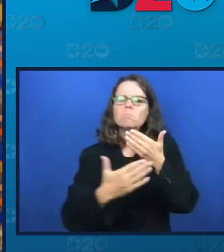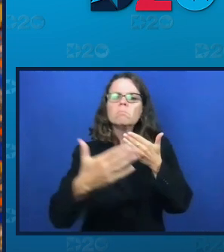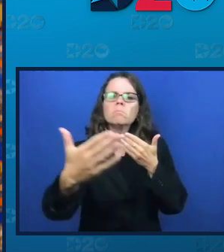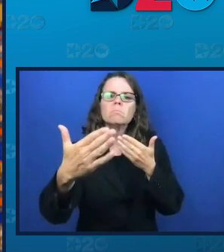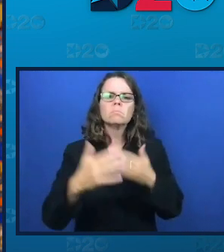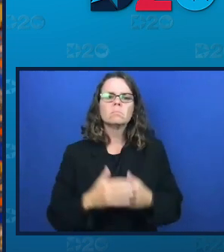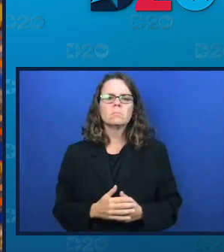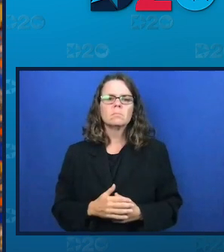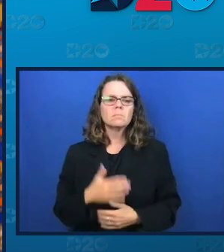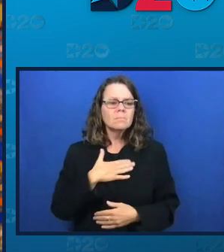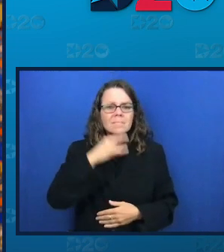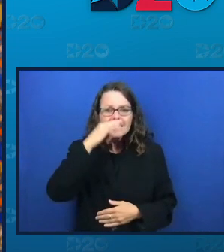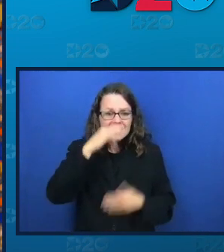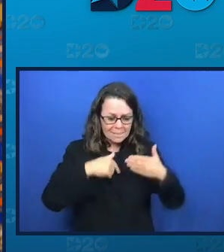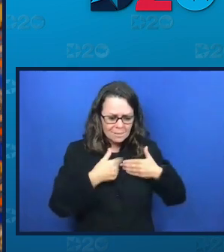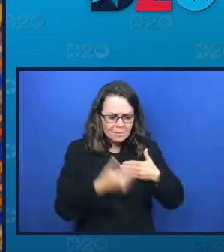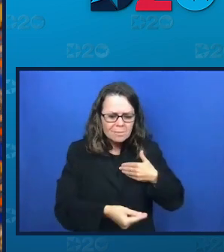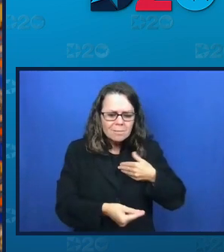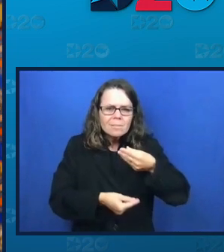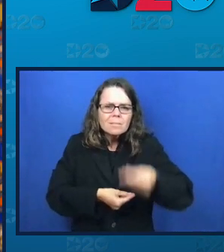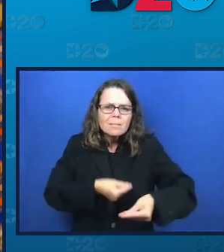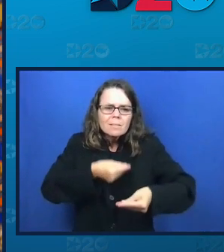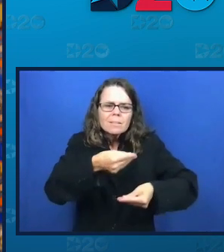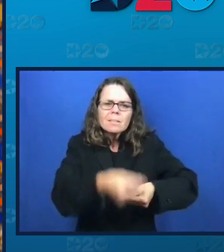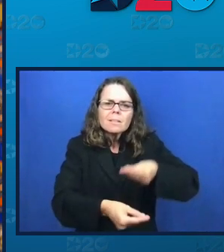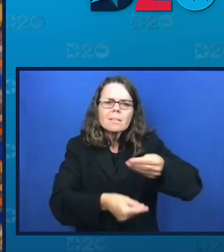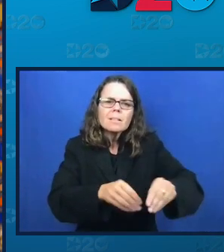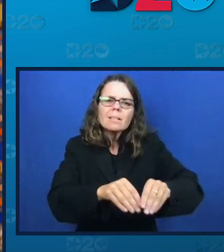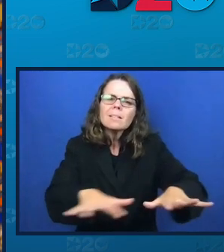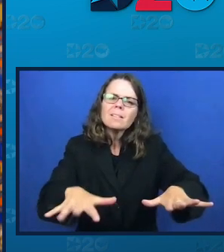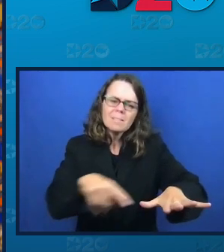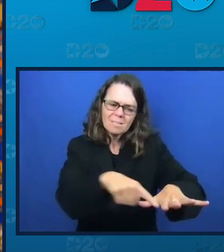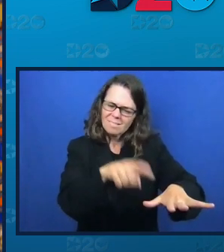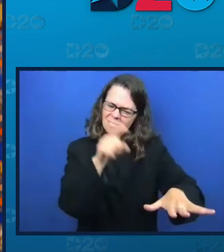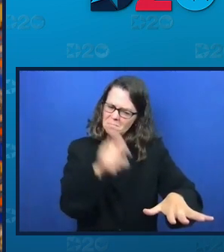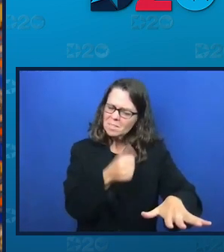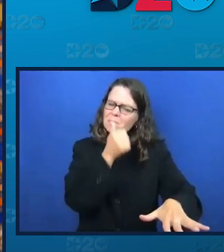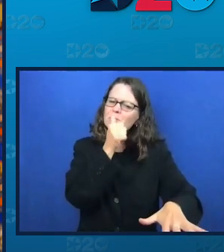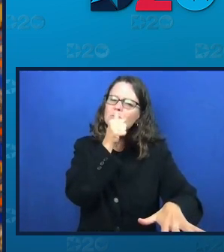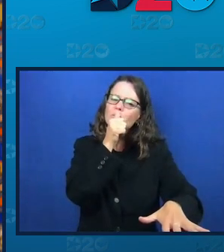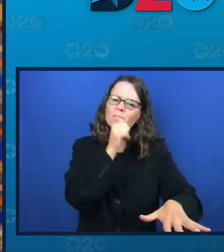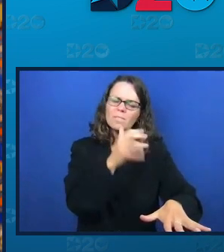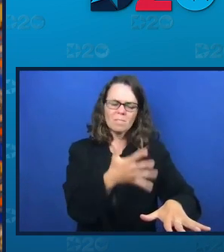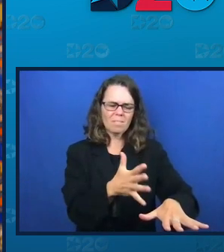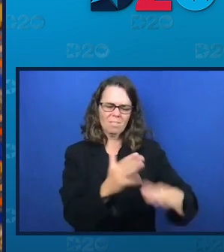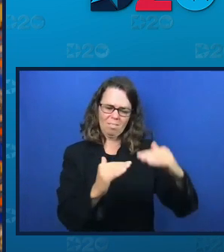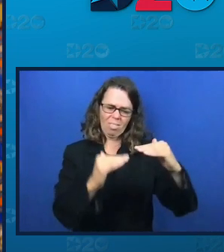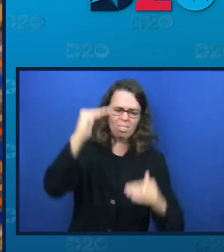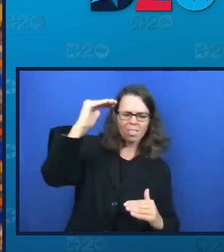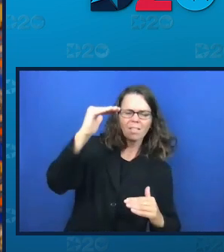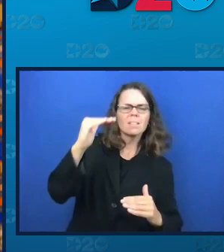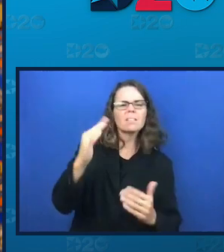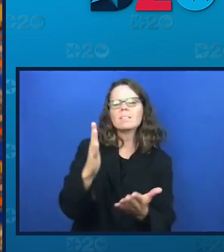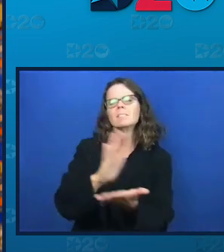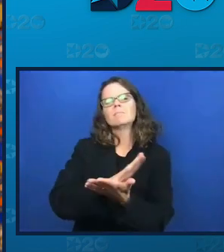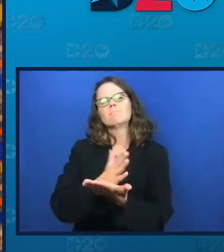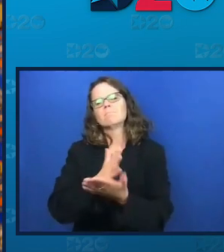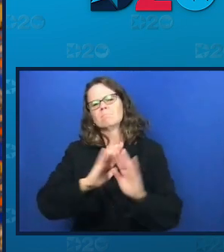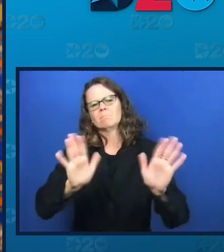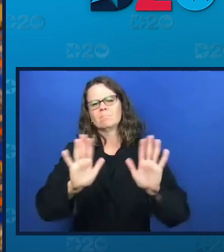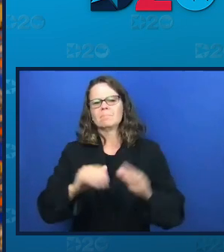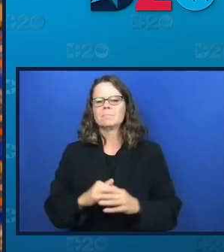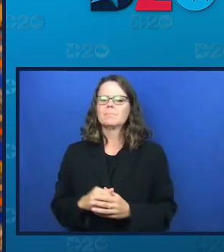burden of our iniquities. Forgive us our sins of inhumanity to our neighbors,